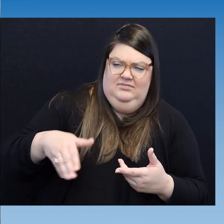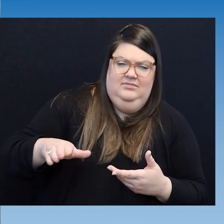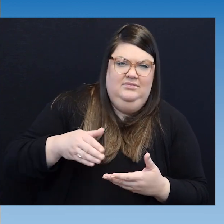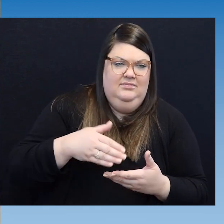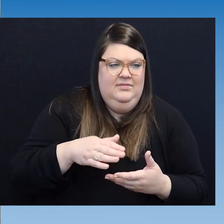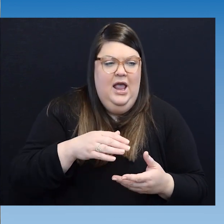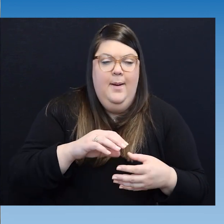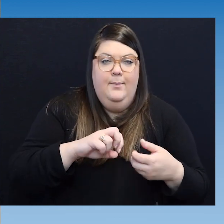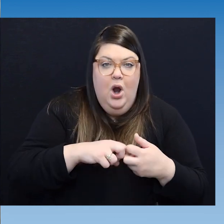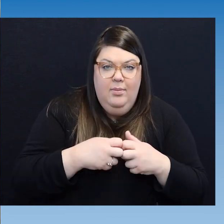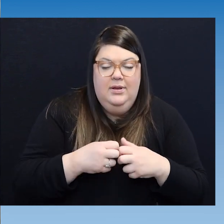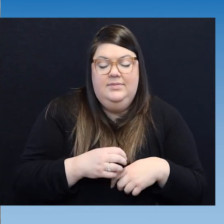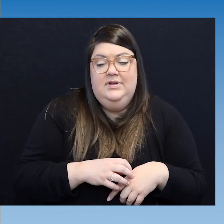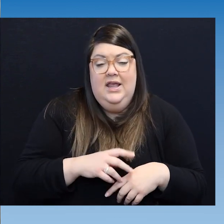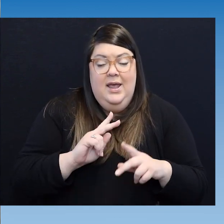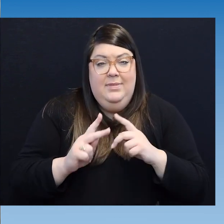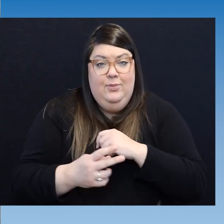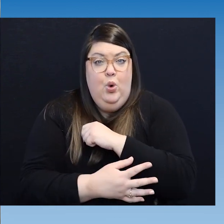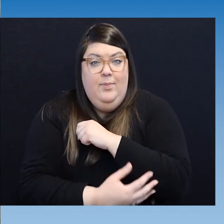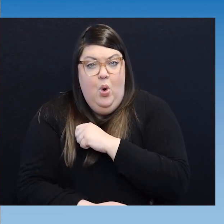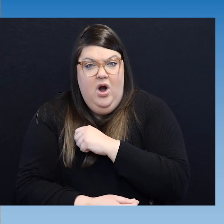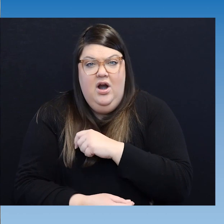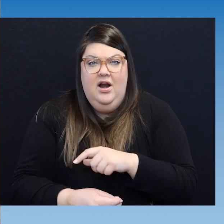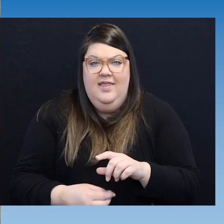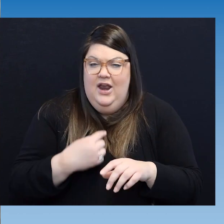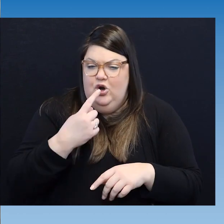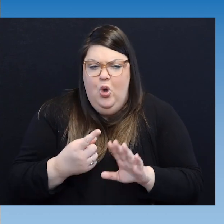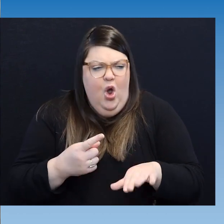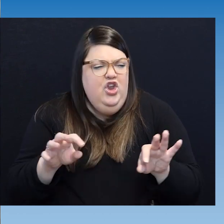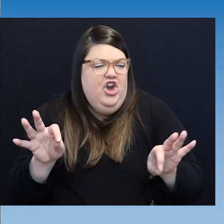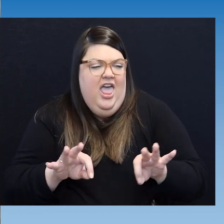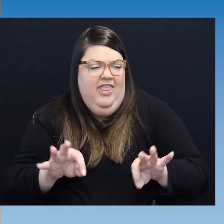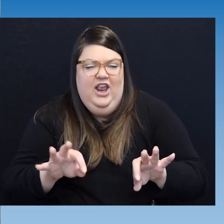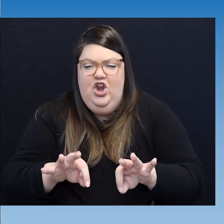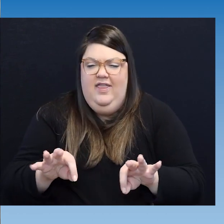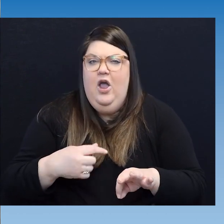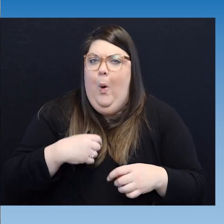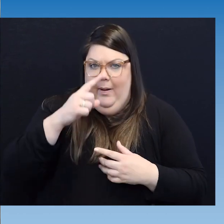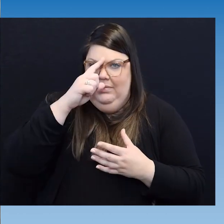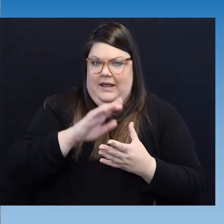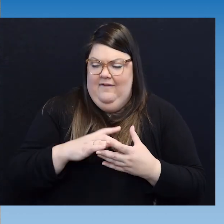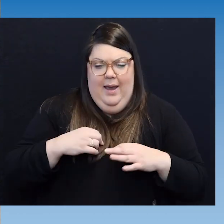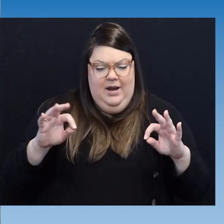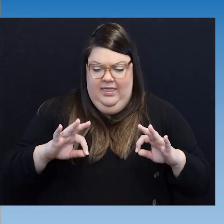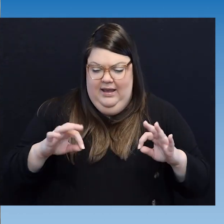problems. And people who are poor are told you're nothing, and they believe they're nothing, and they get stuck, as Deb says, in